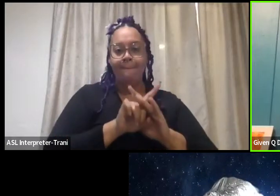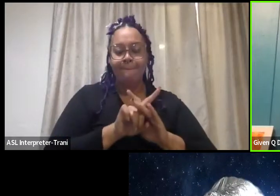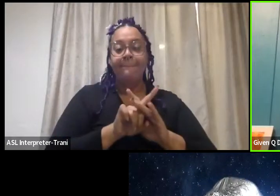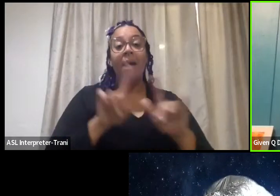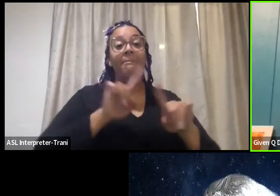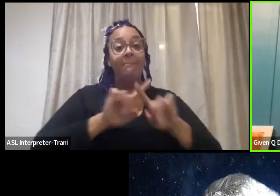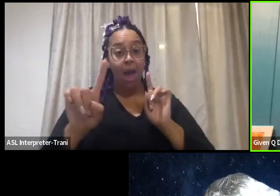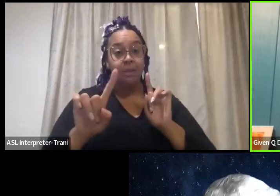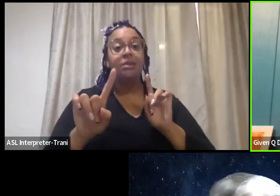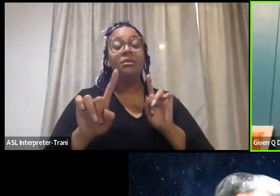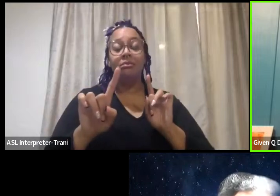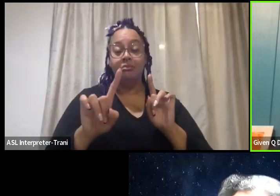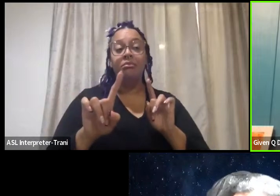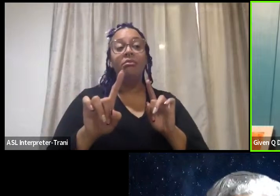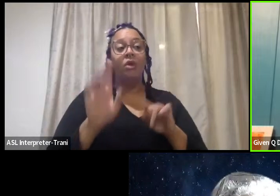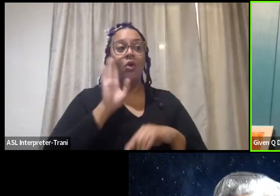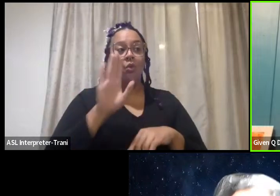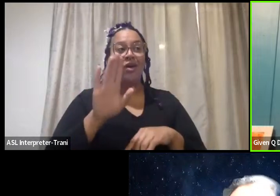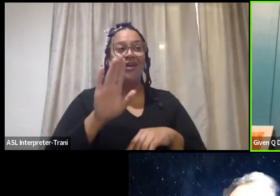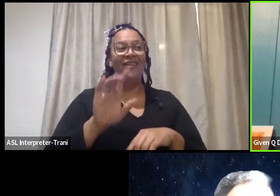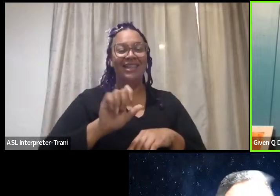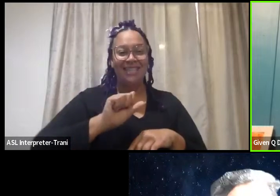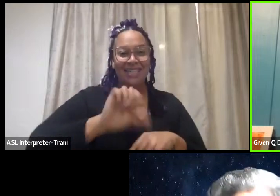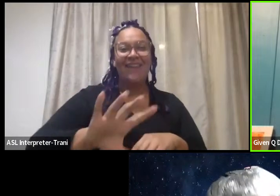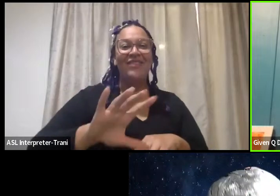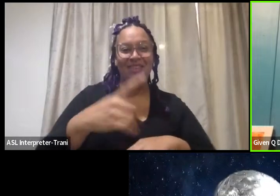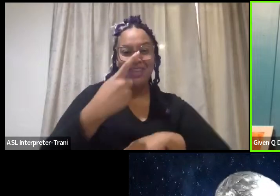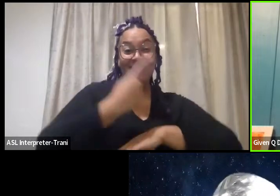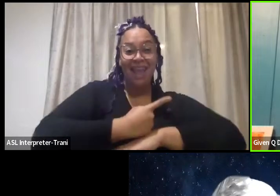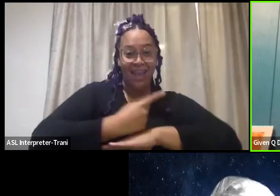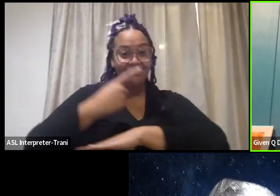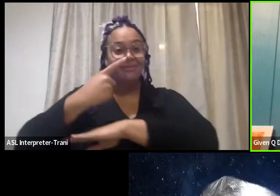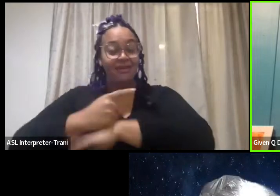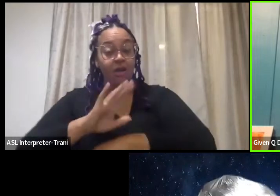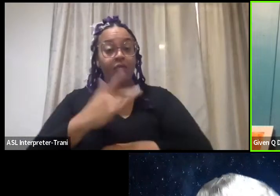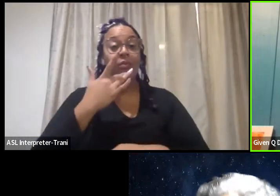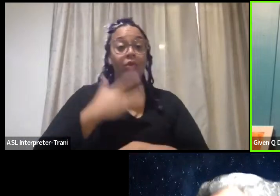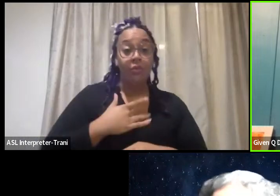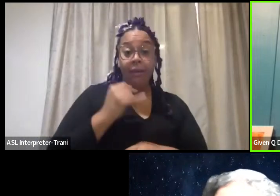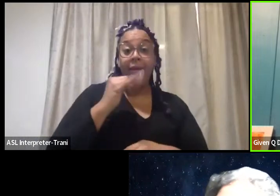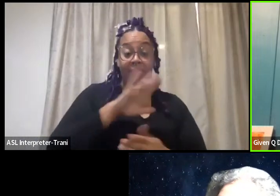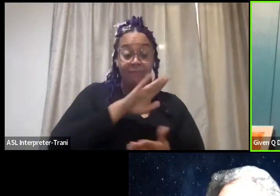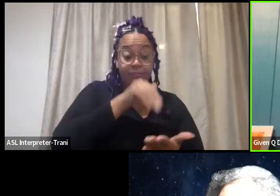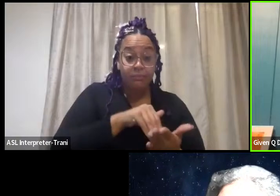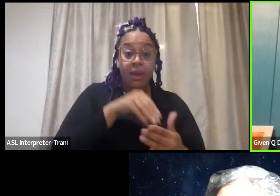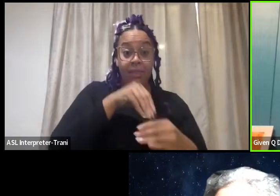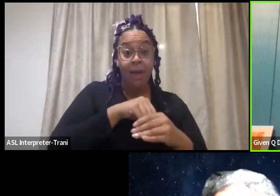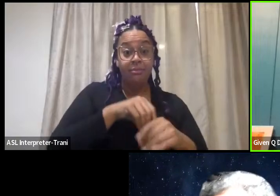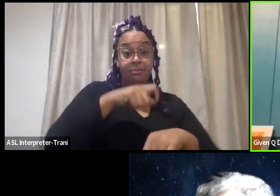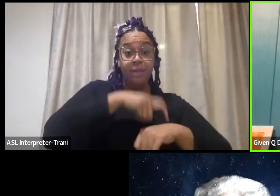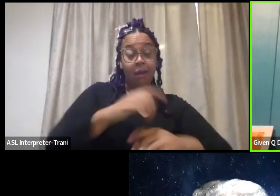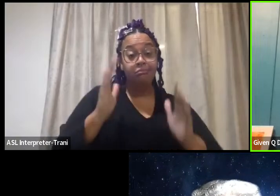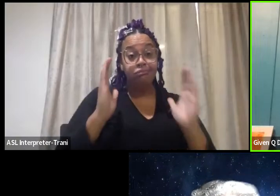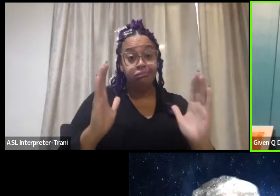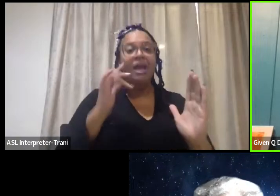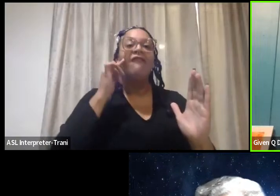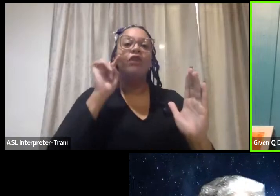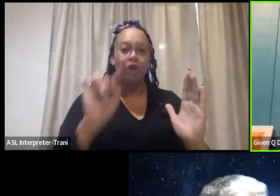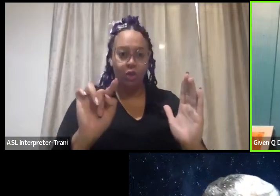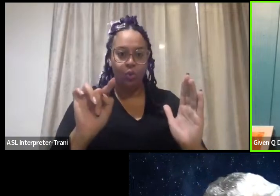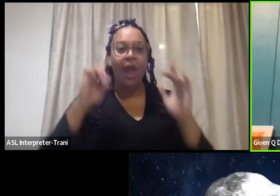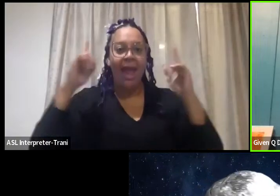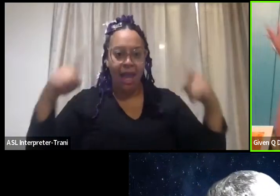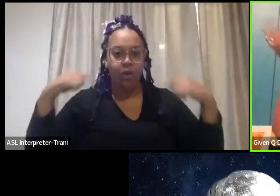are the dates for each sign. If your birthday falls somewhere in there, this is for you, my dear